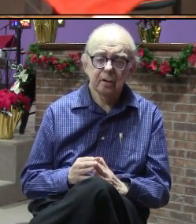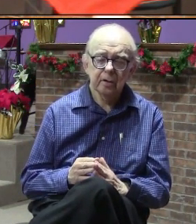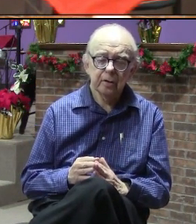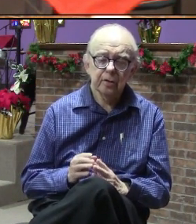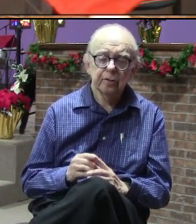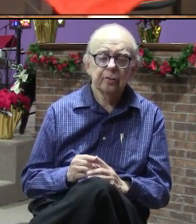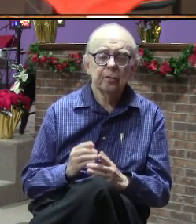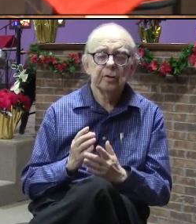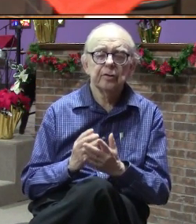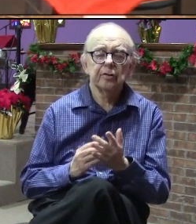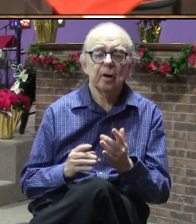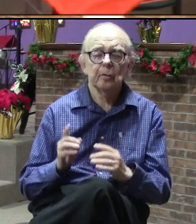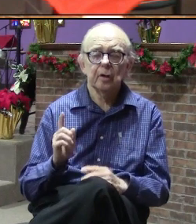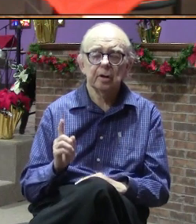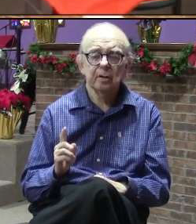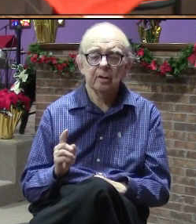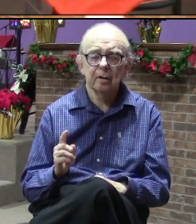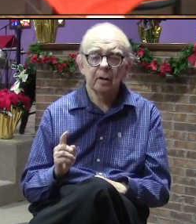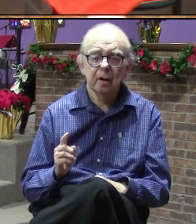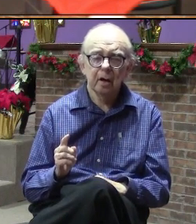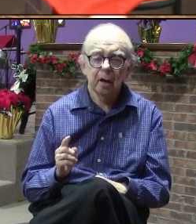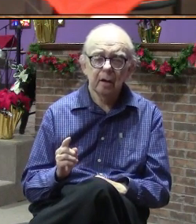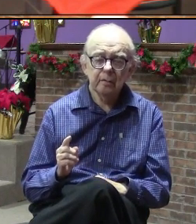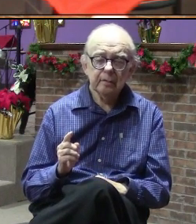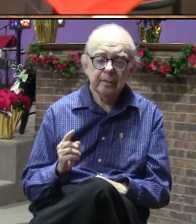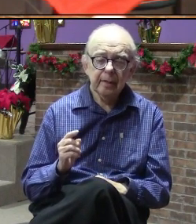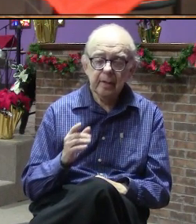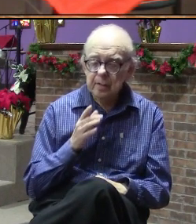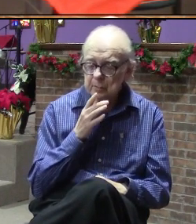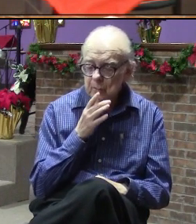someone and she was moving out.